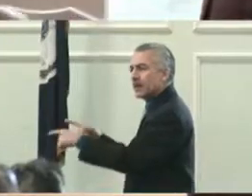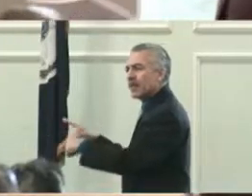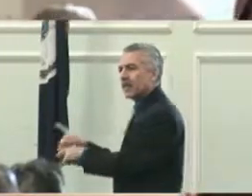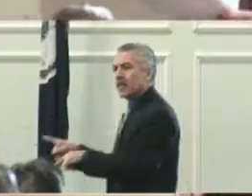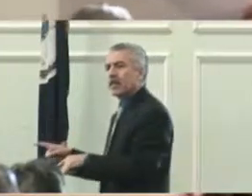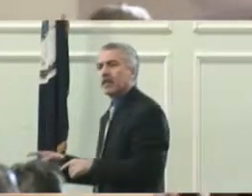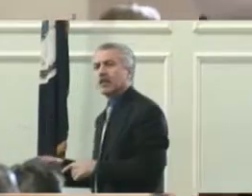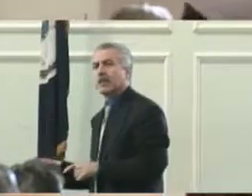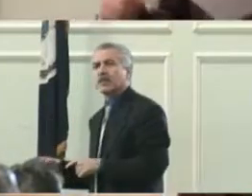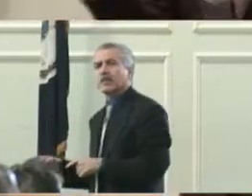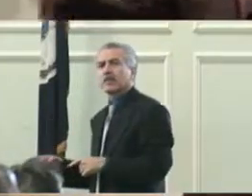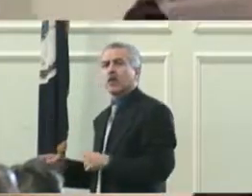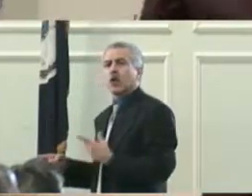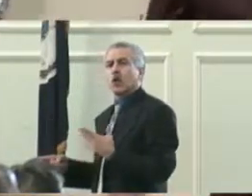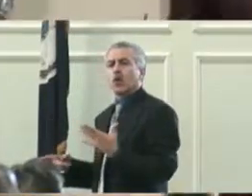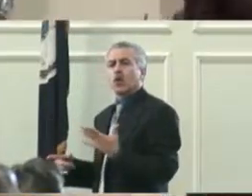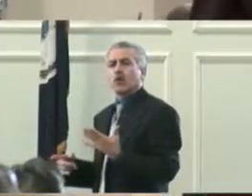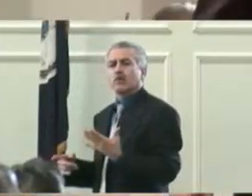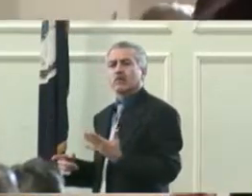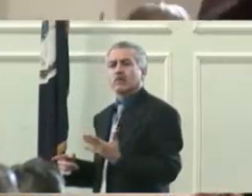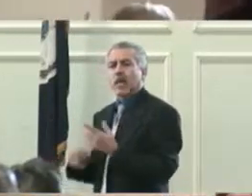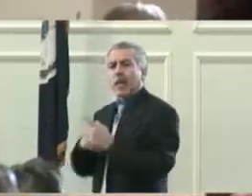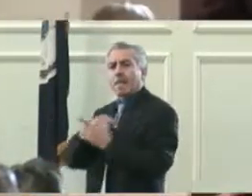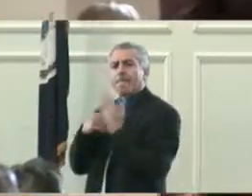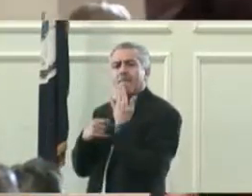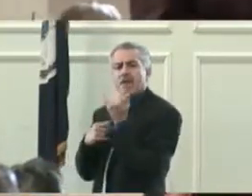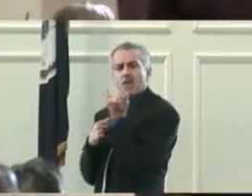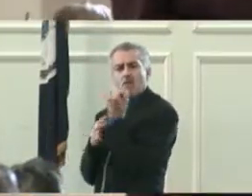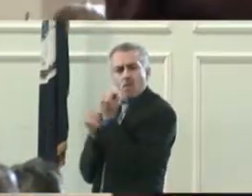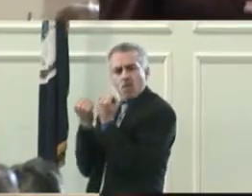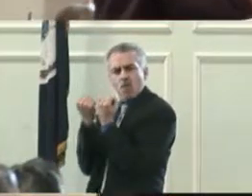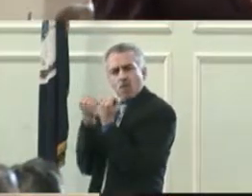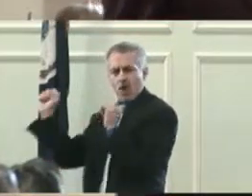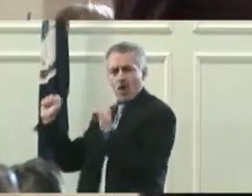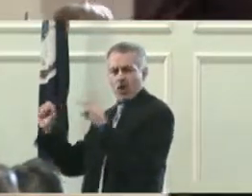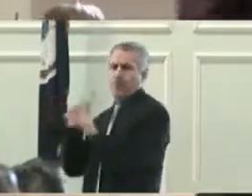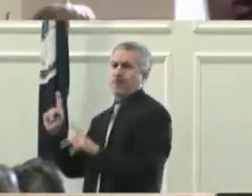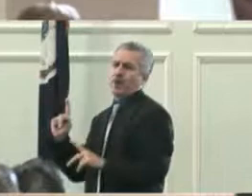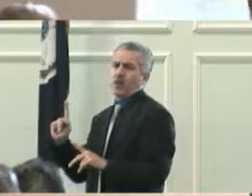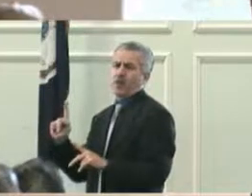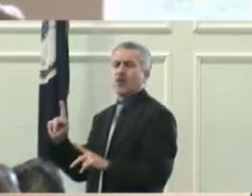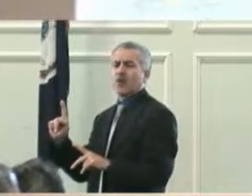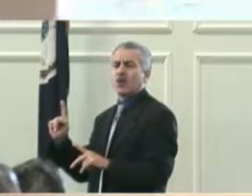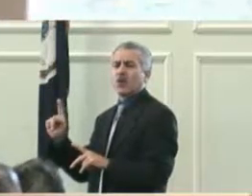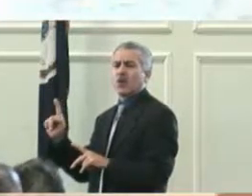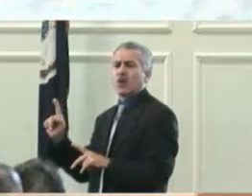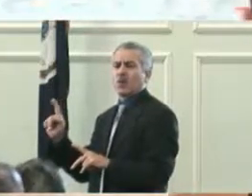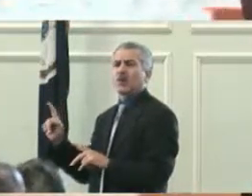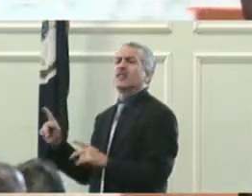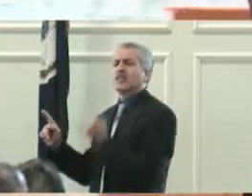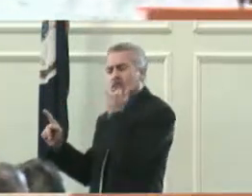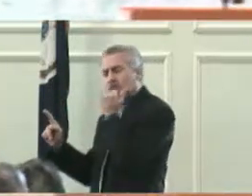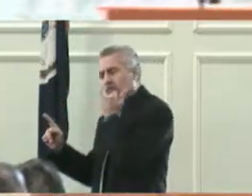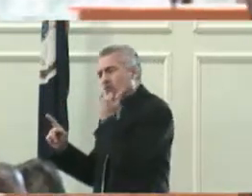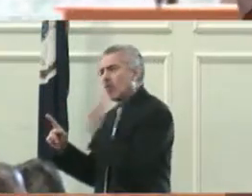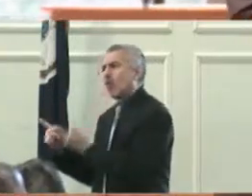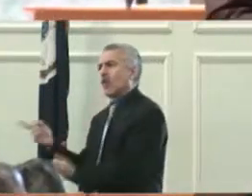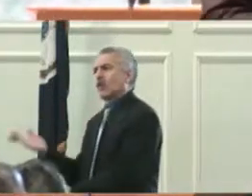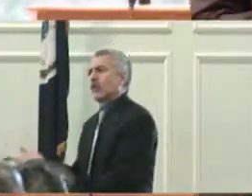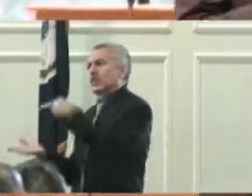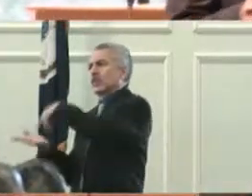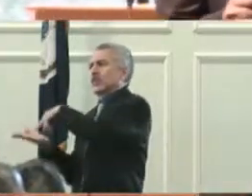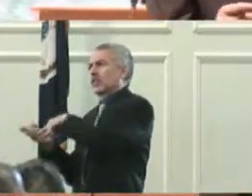wanting to hurt somebody, then you know you're in the wrong resurrection, right? All right. We want to be in the